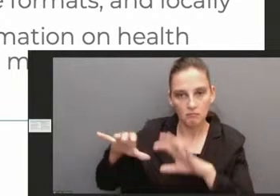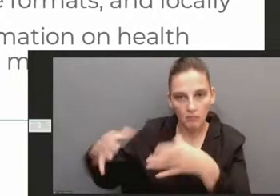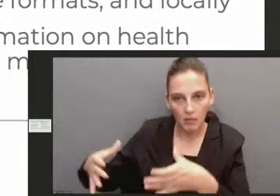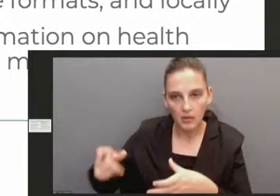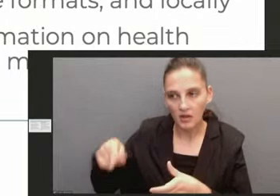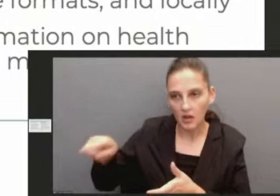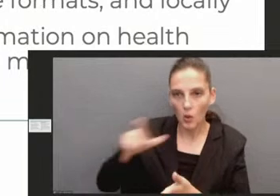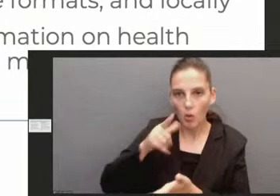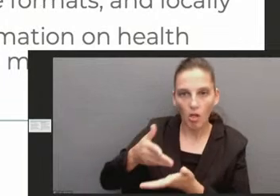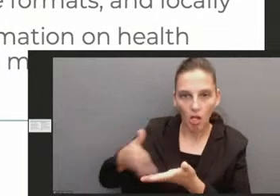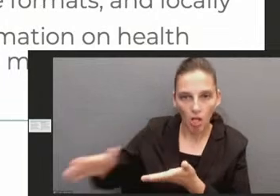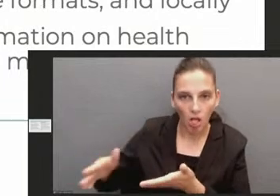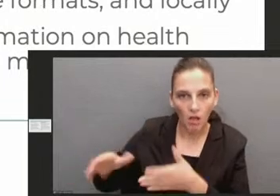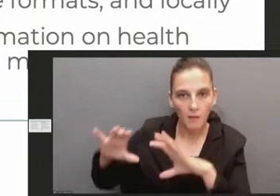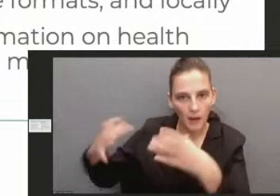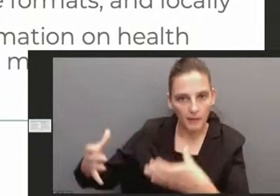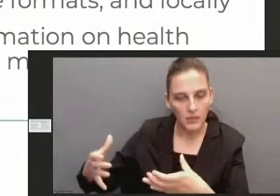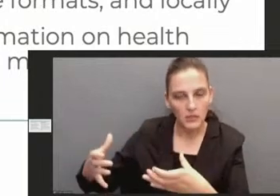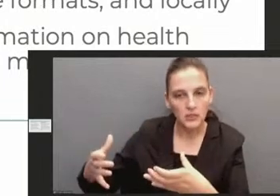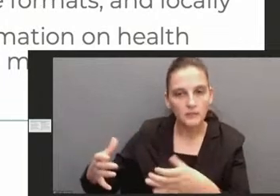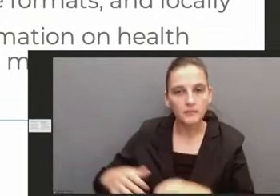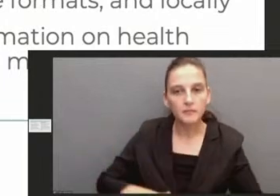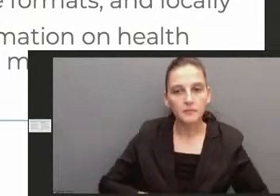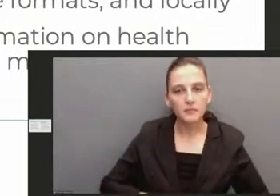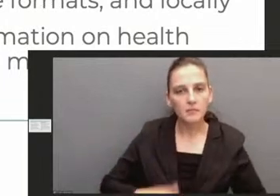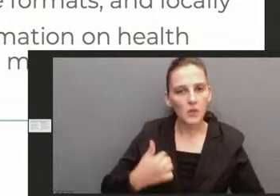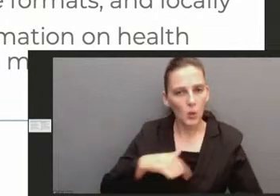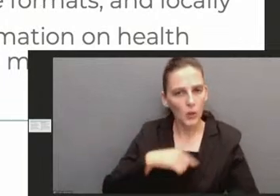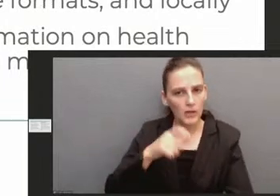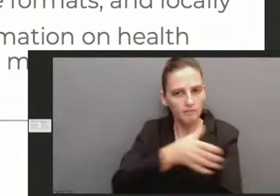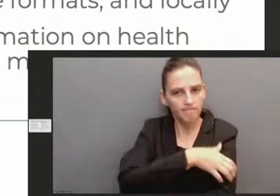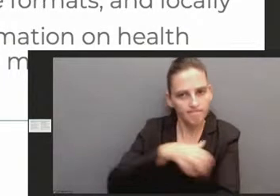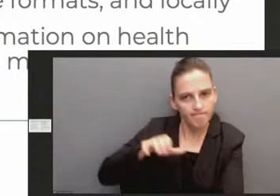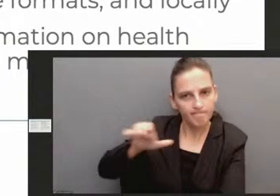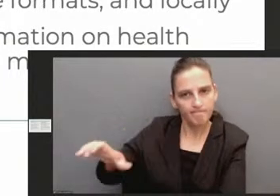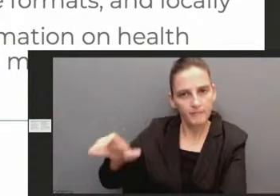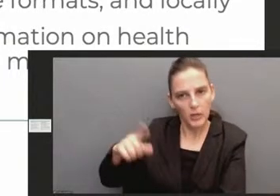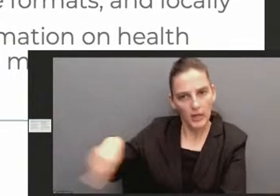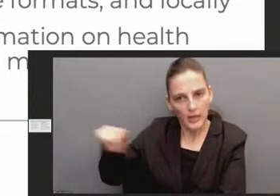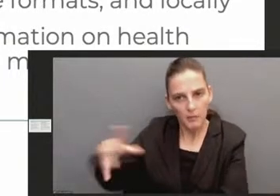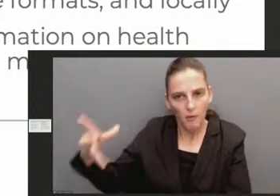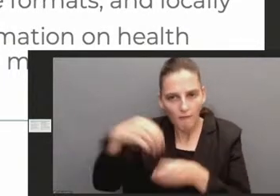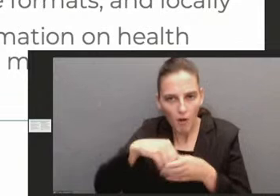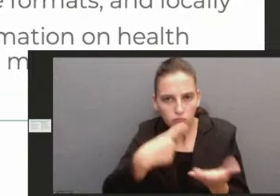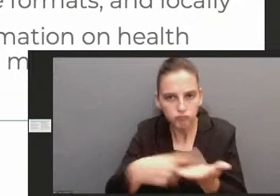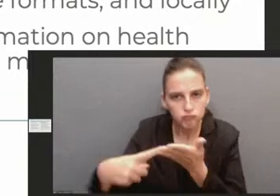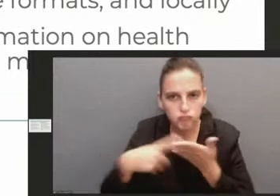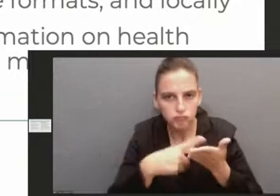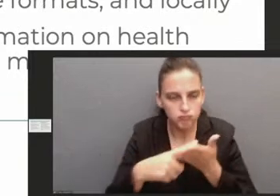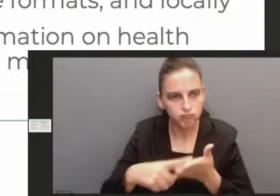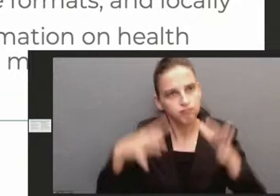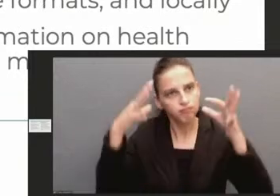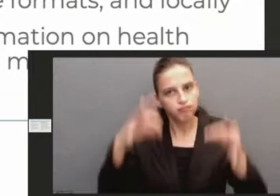that are minoritized, and empower them to be part of the solution and part of